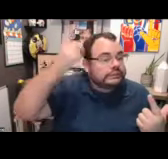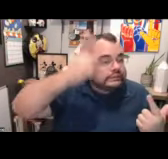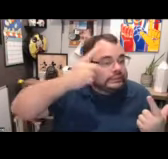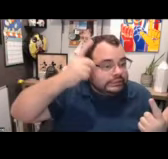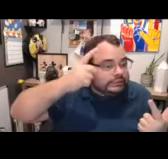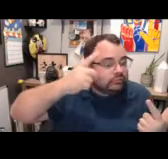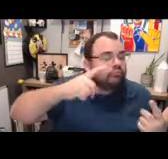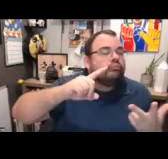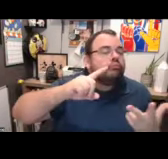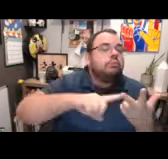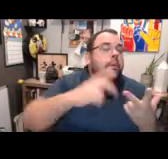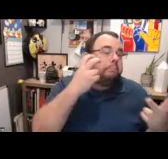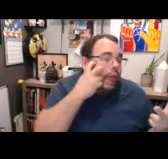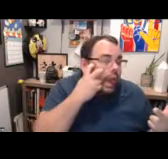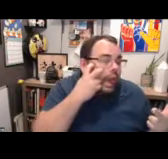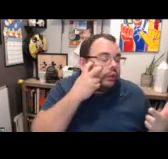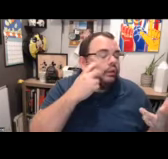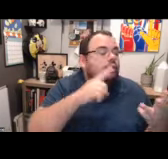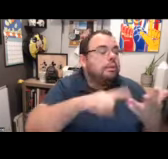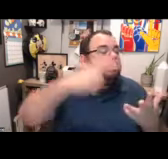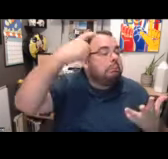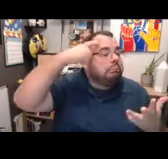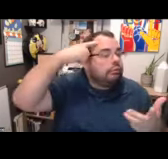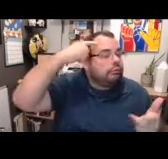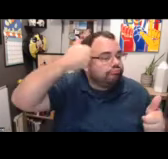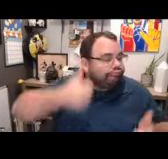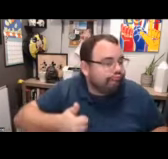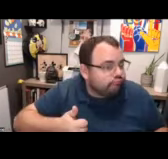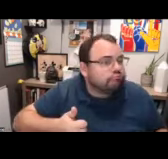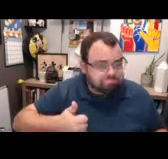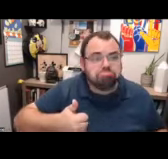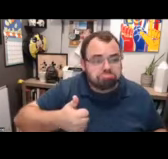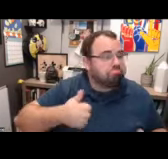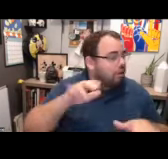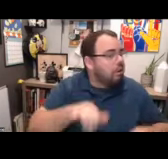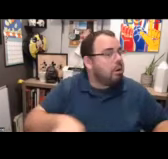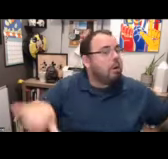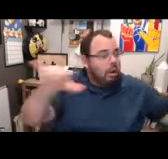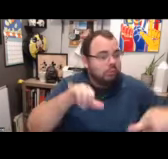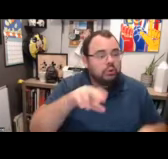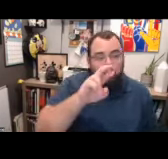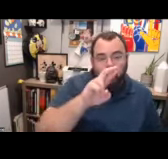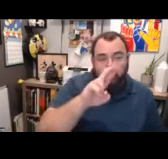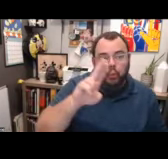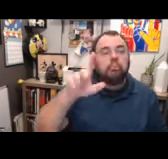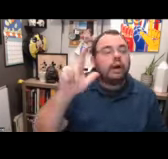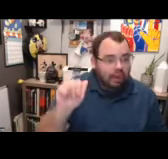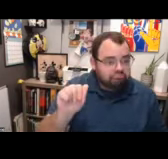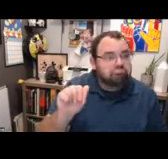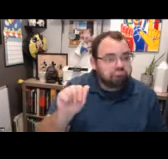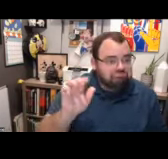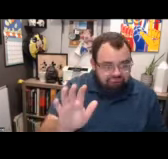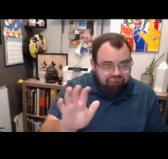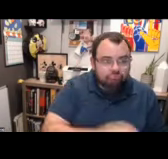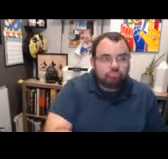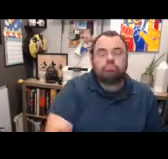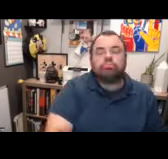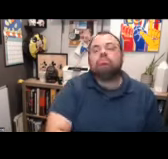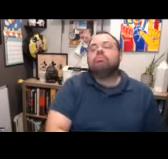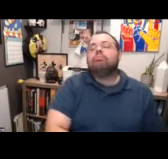in the womb. So it could be, they could become deaf, they could become blind. They could also